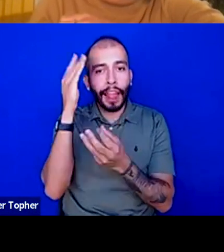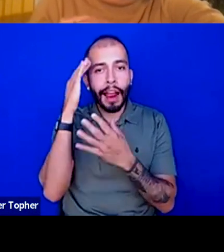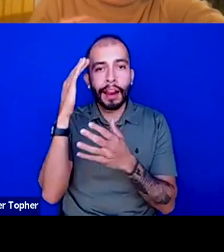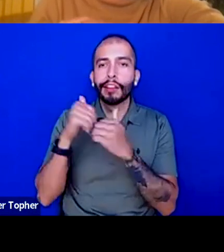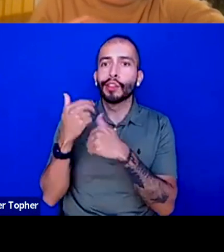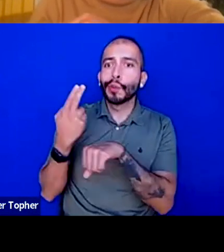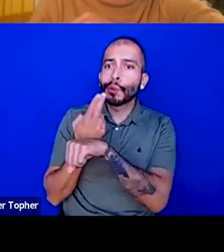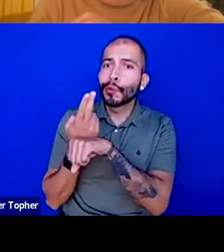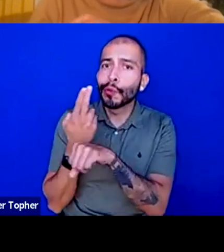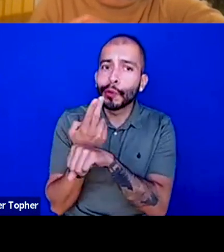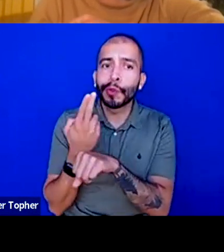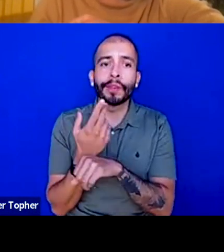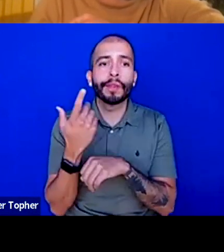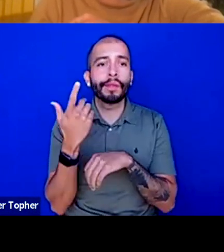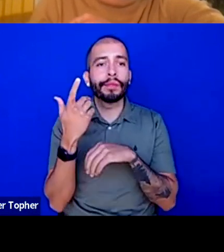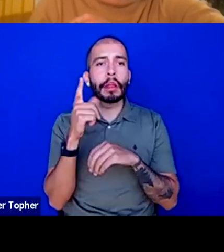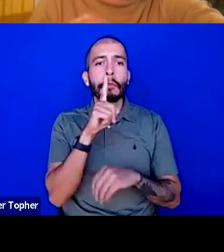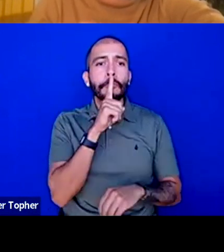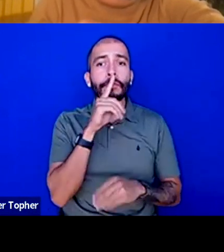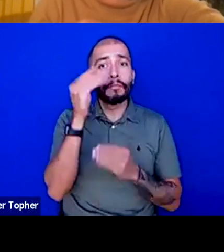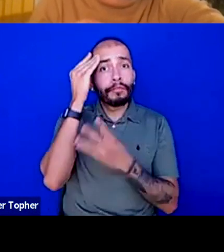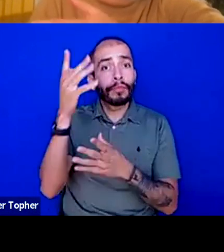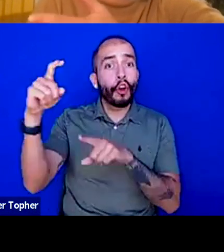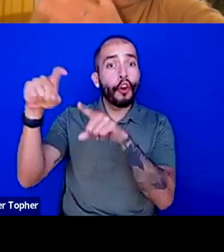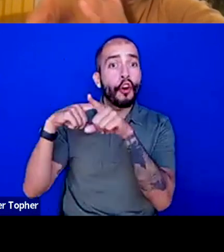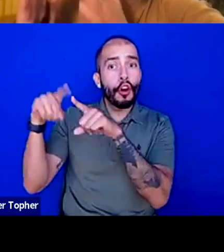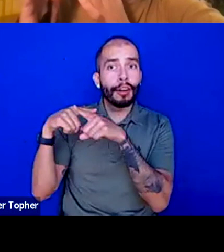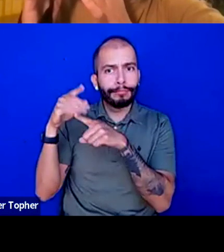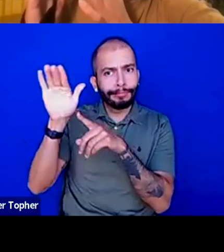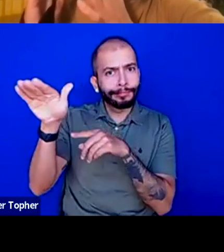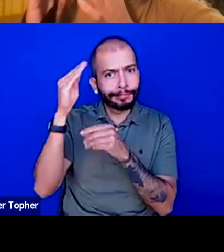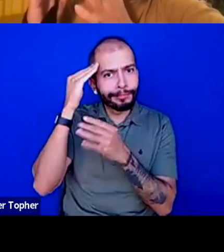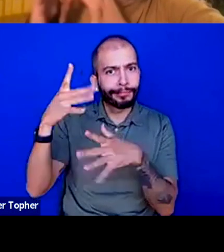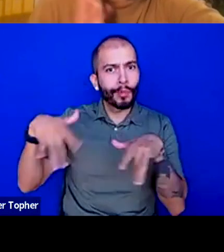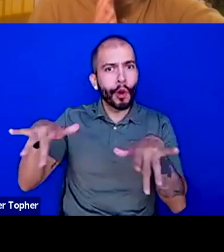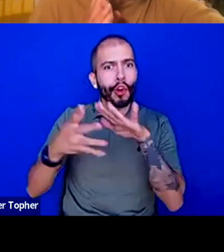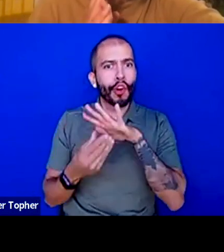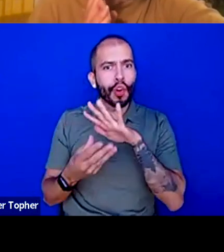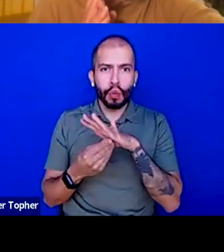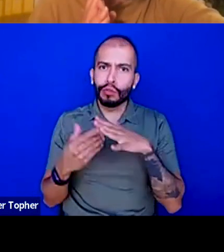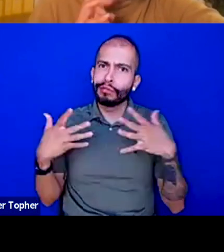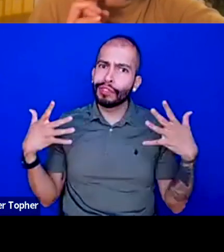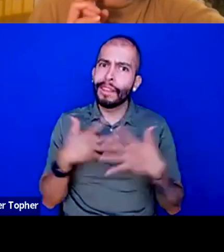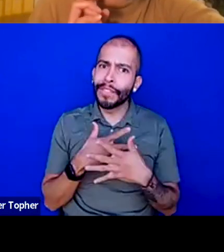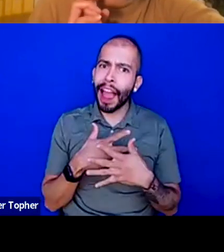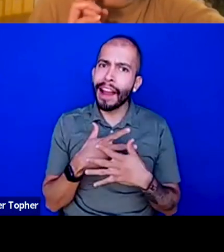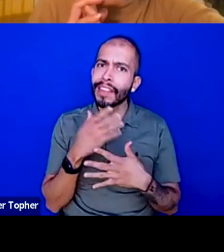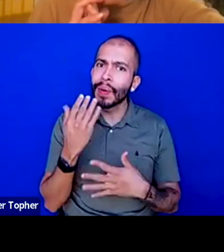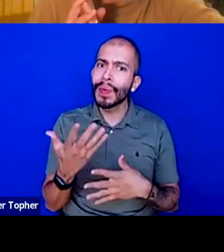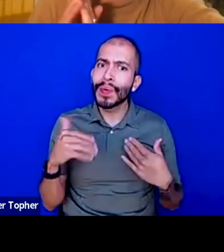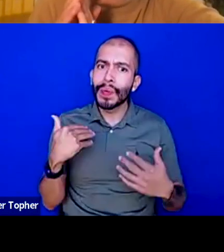is pretty terrifying. That request is still sitting in the FCC and Congress. It hasn't happened yet,